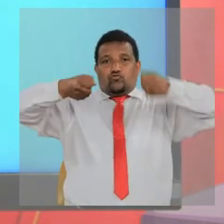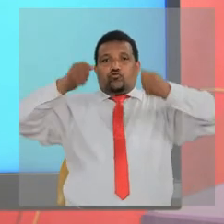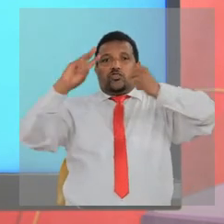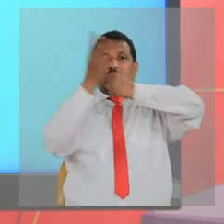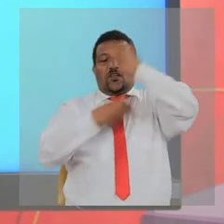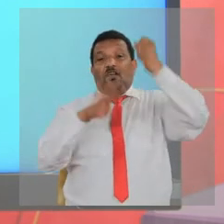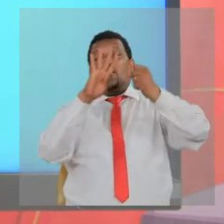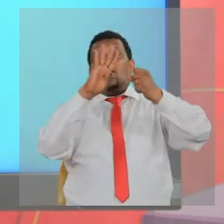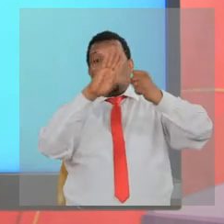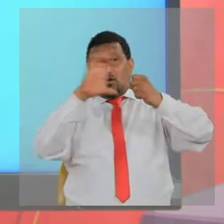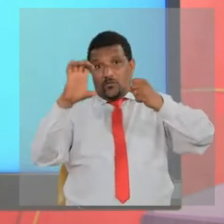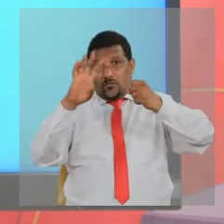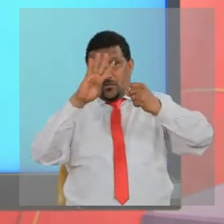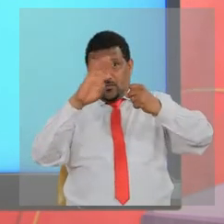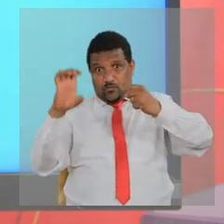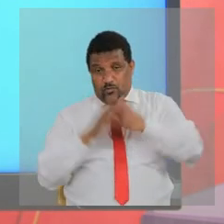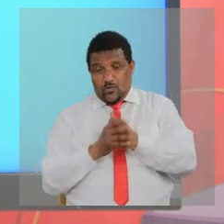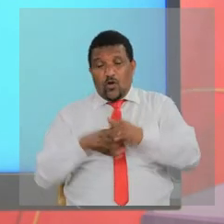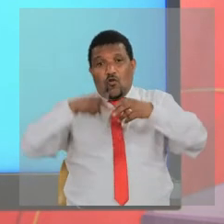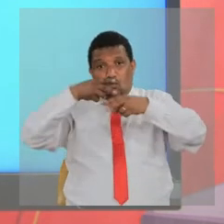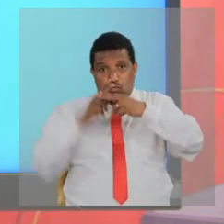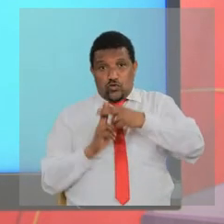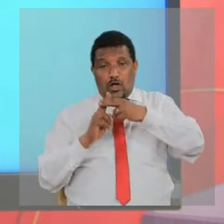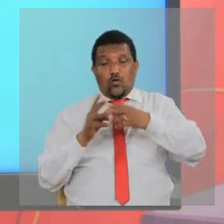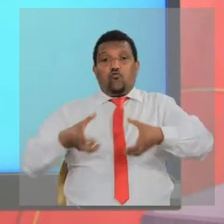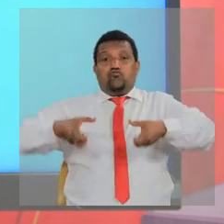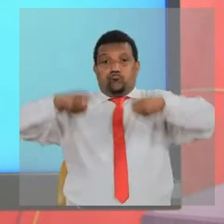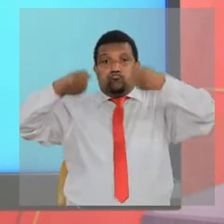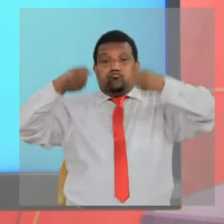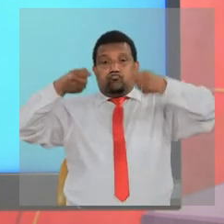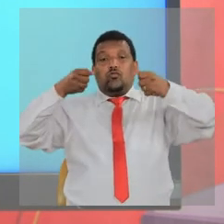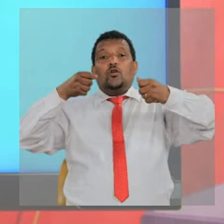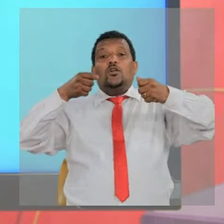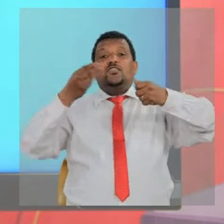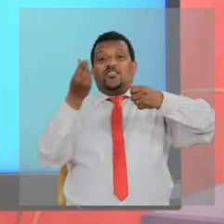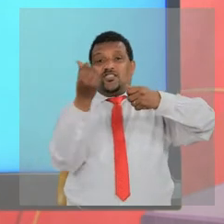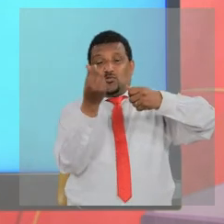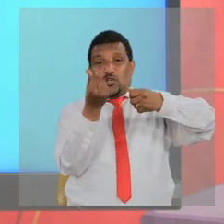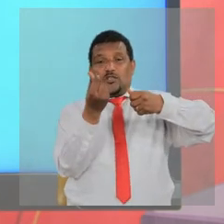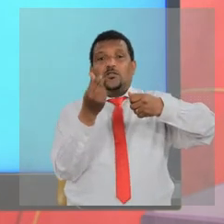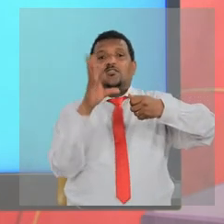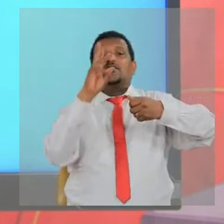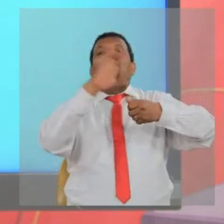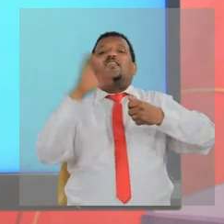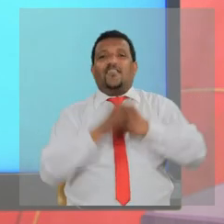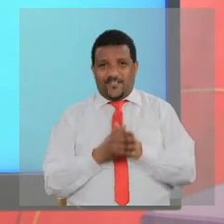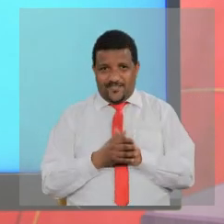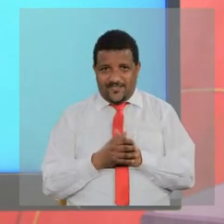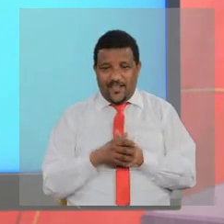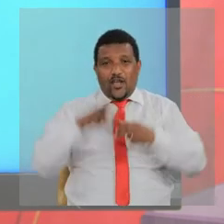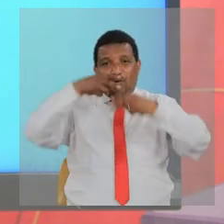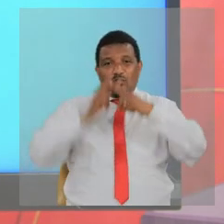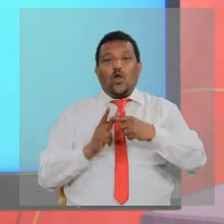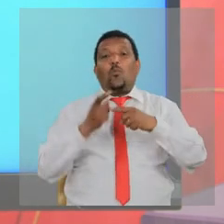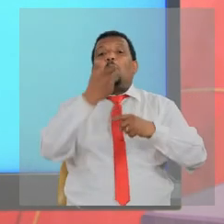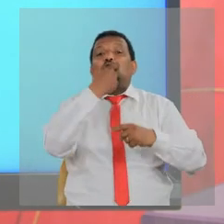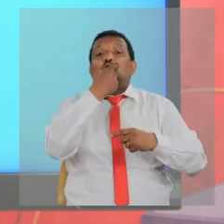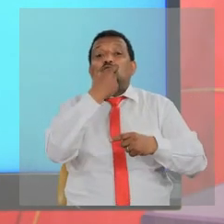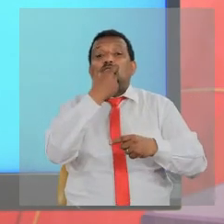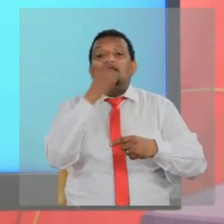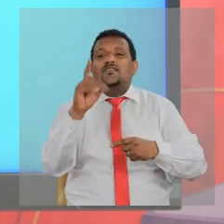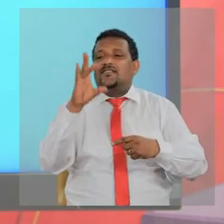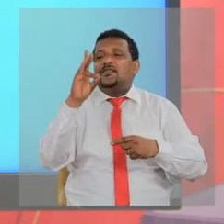birr 400, and if a quintal of flour mill is birr 600, and if a quintal of biscuits is